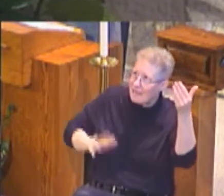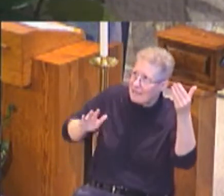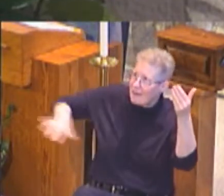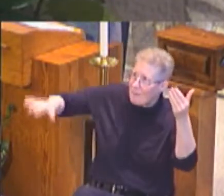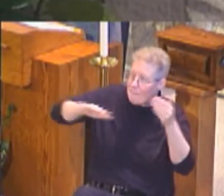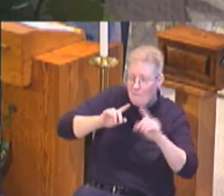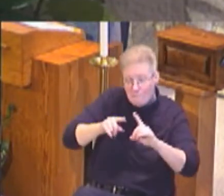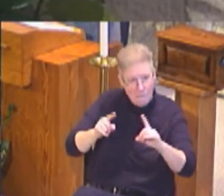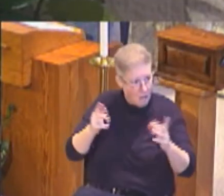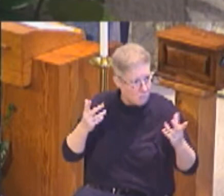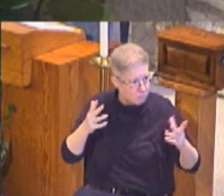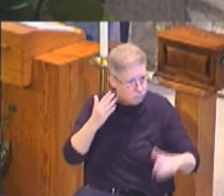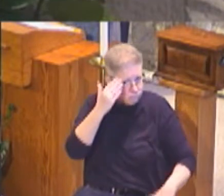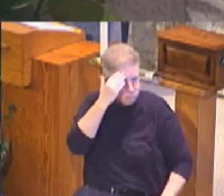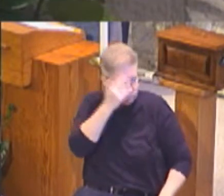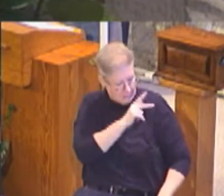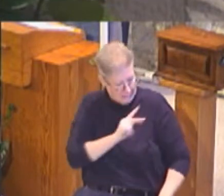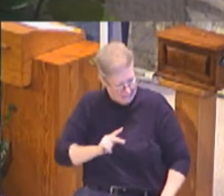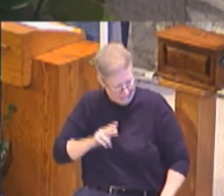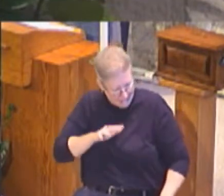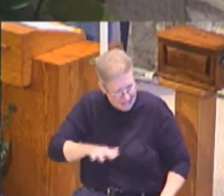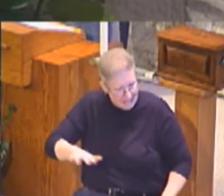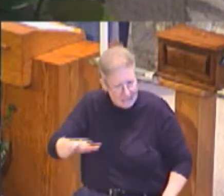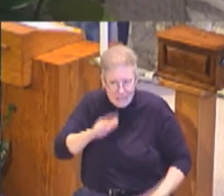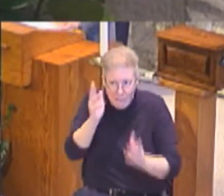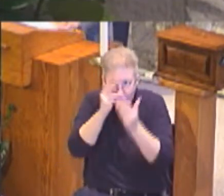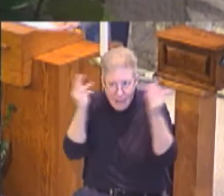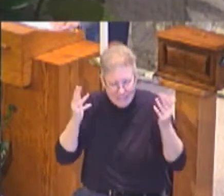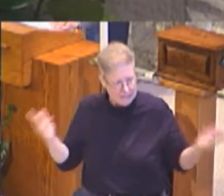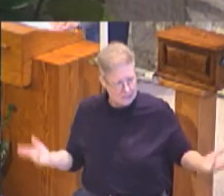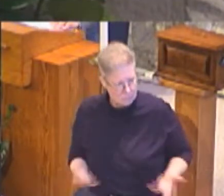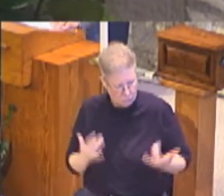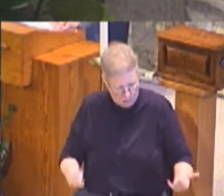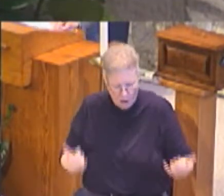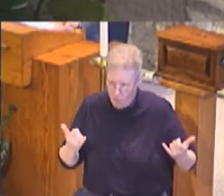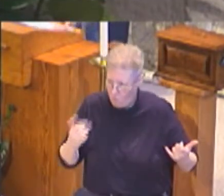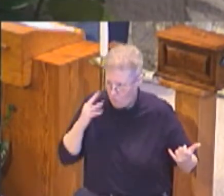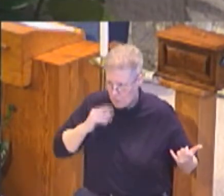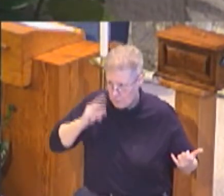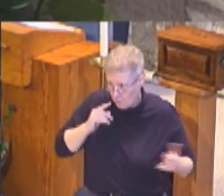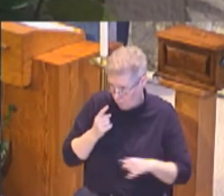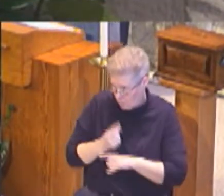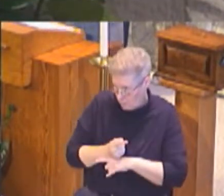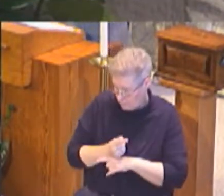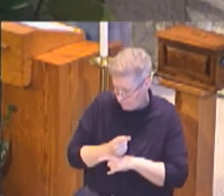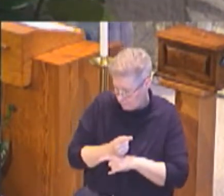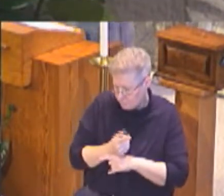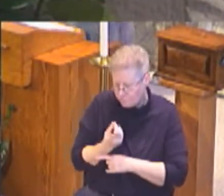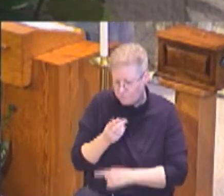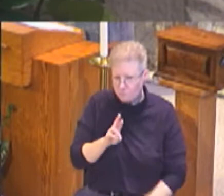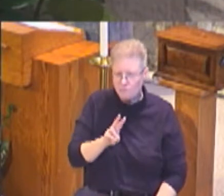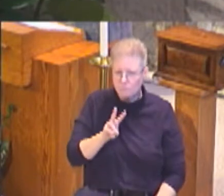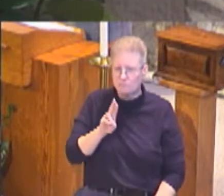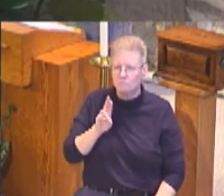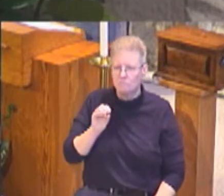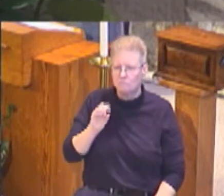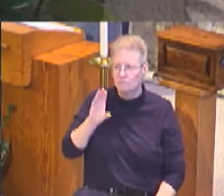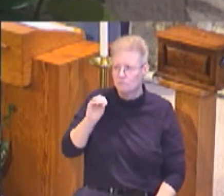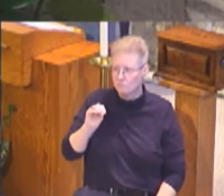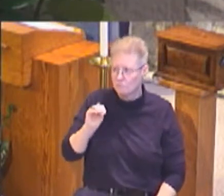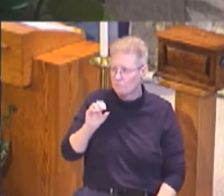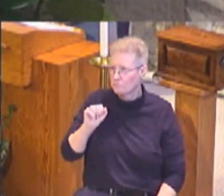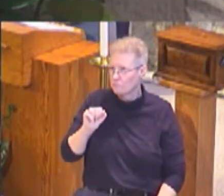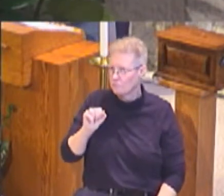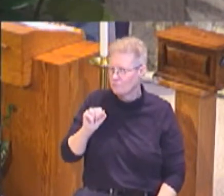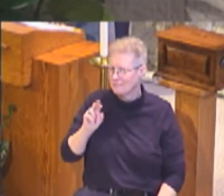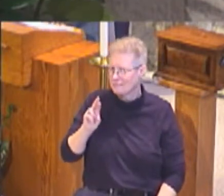now, right? It's here and now. It's a here and now experience. Dr. Rocco Errico, the Aramaic Bible